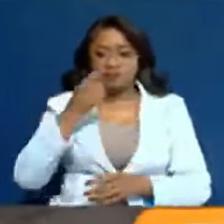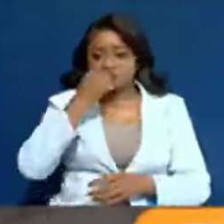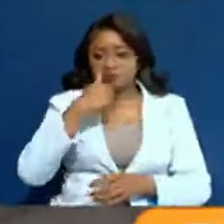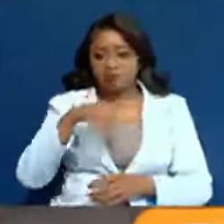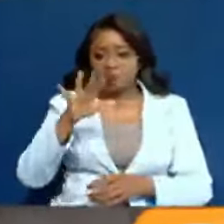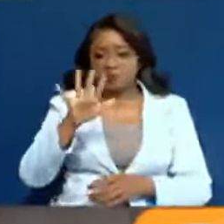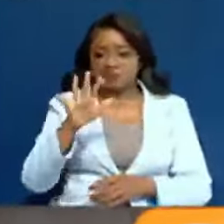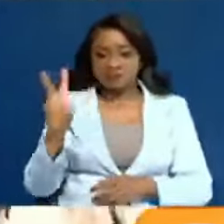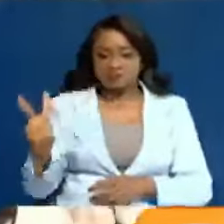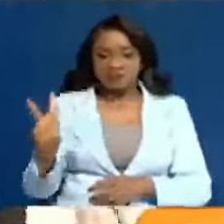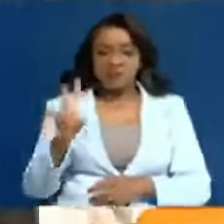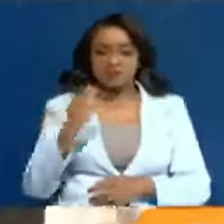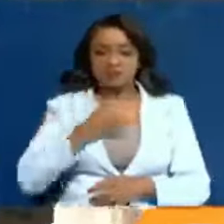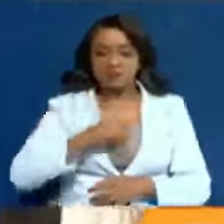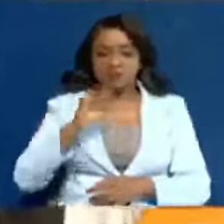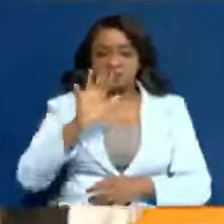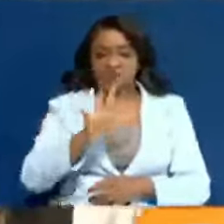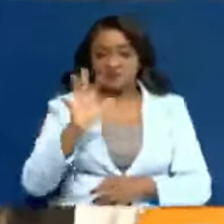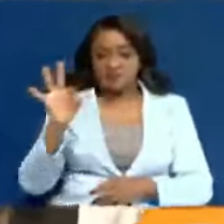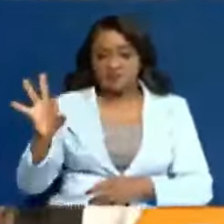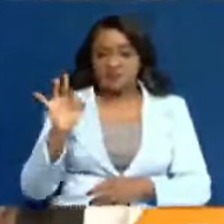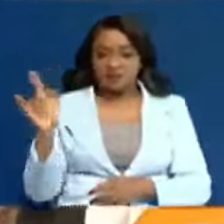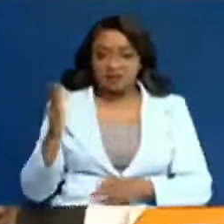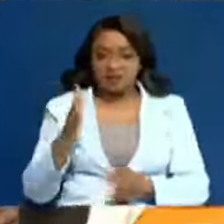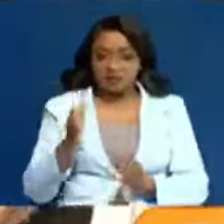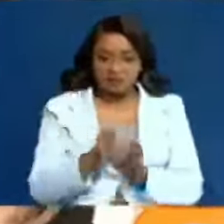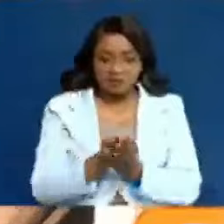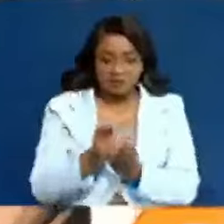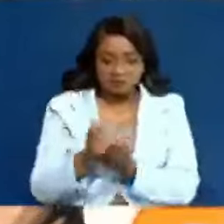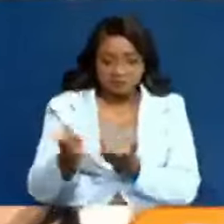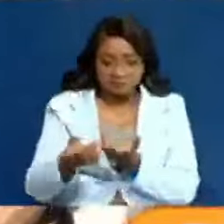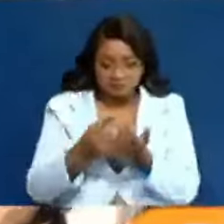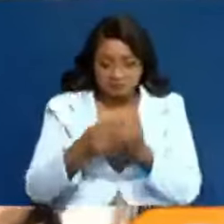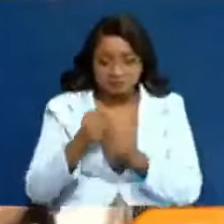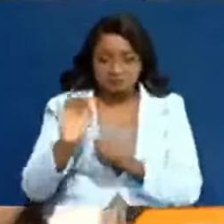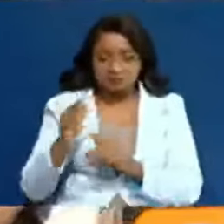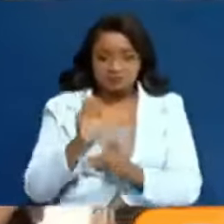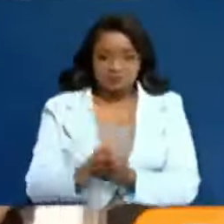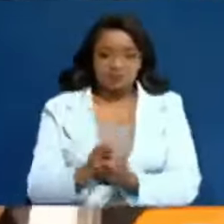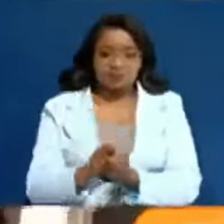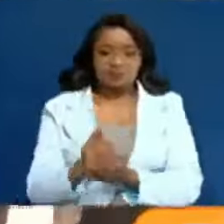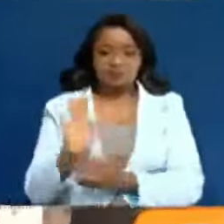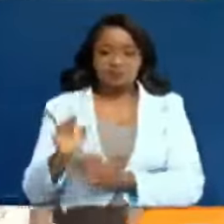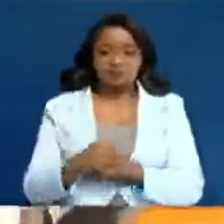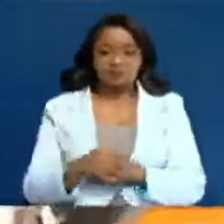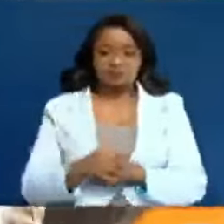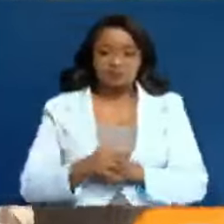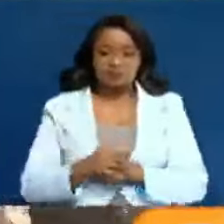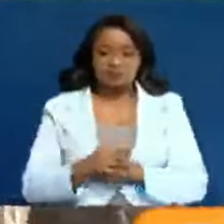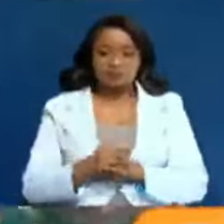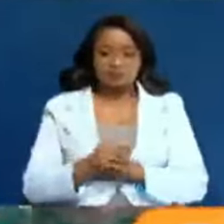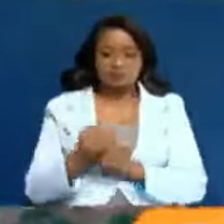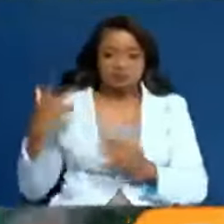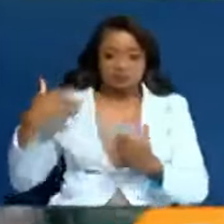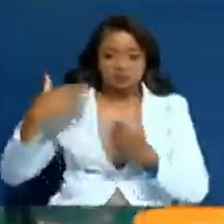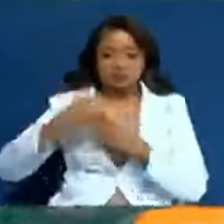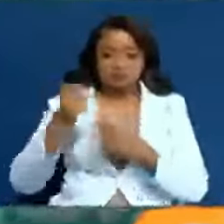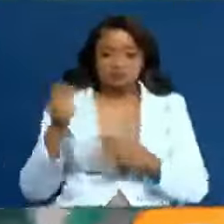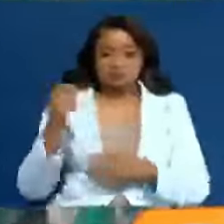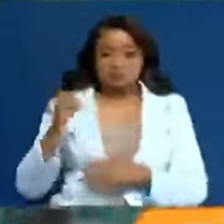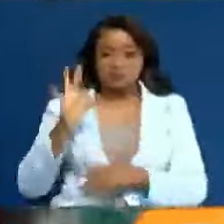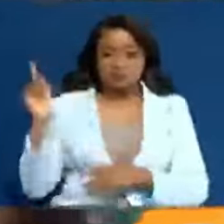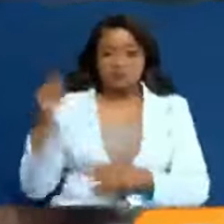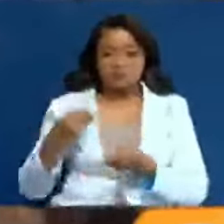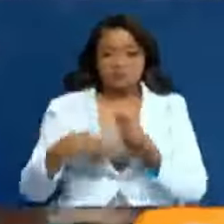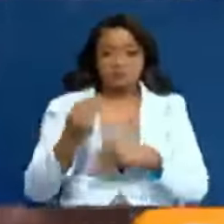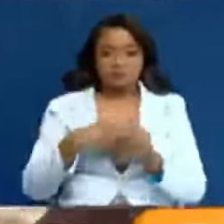53-year-old Helen Anyango organizes her talk. For the last 3 months, the mother of four has been selling